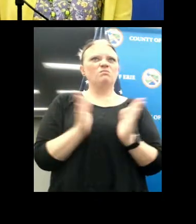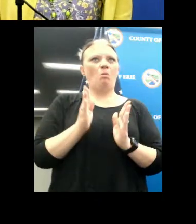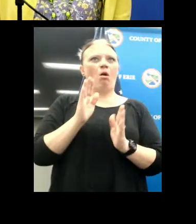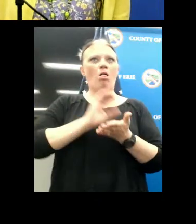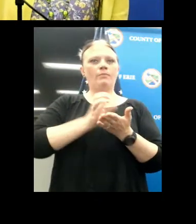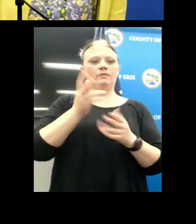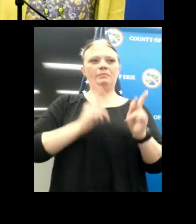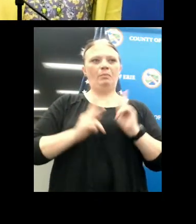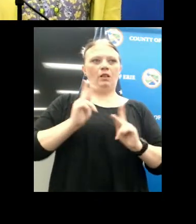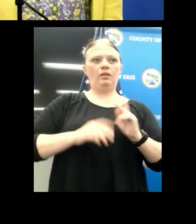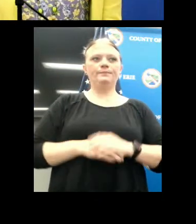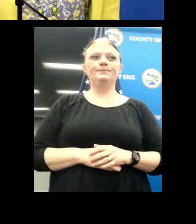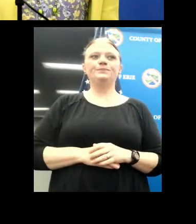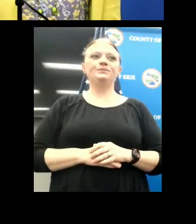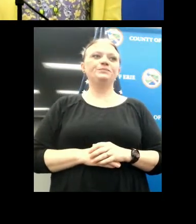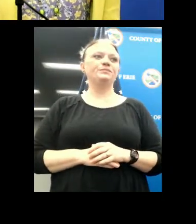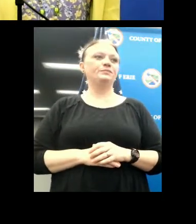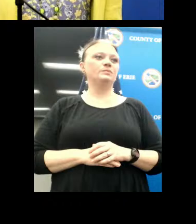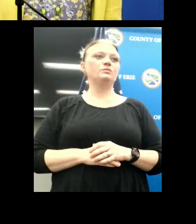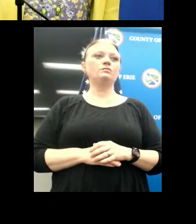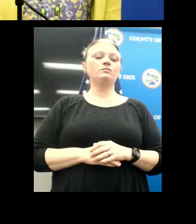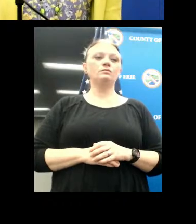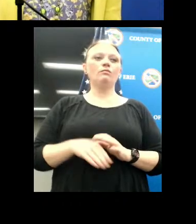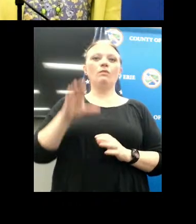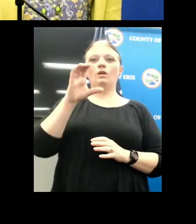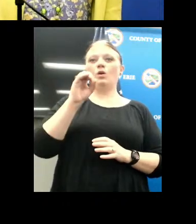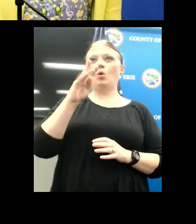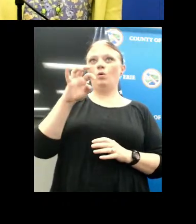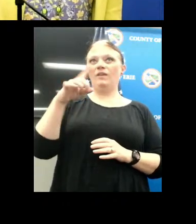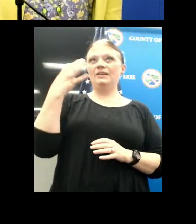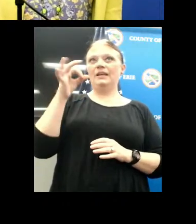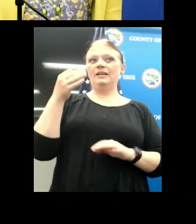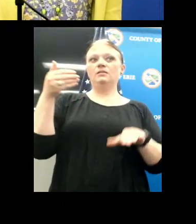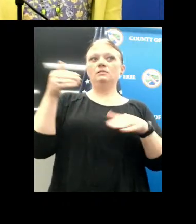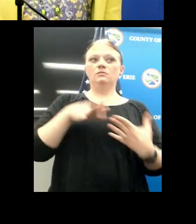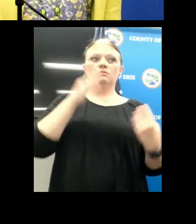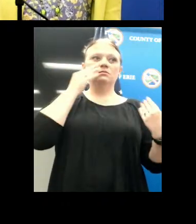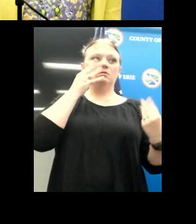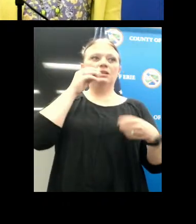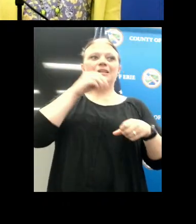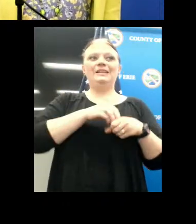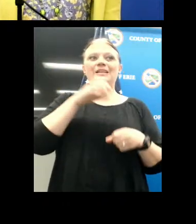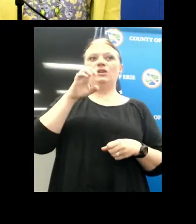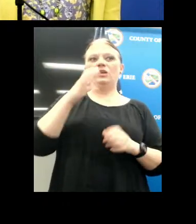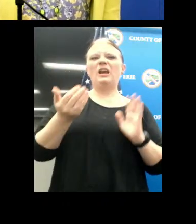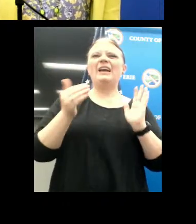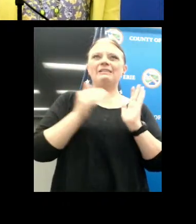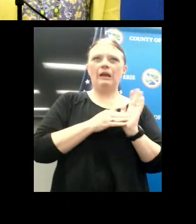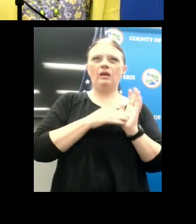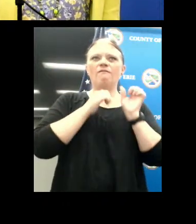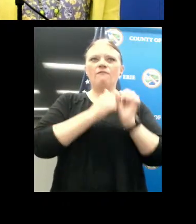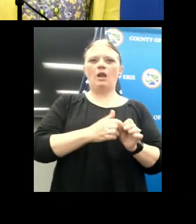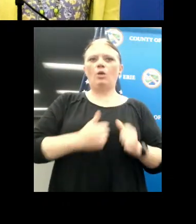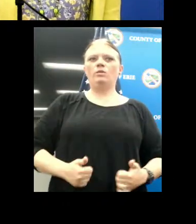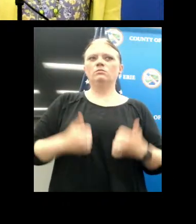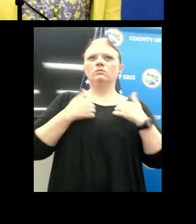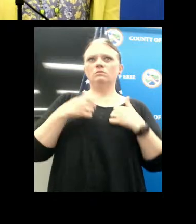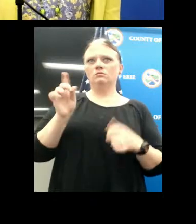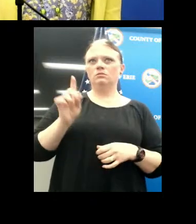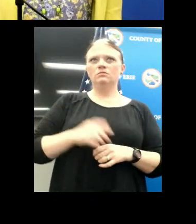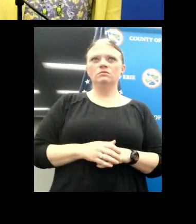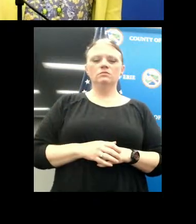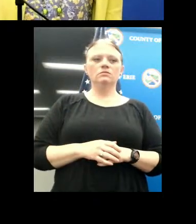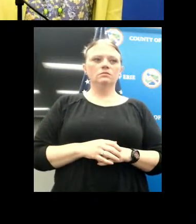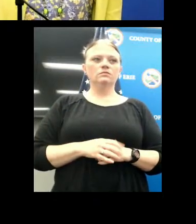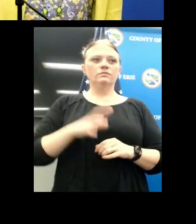number. And this is looking at our COVID-19 mortality data in Erie County, again, by residents. And you can